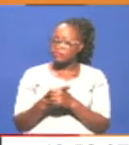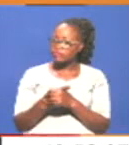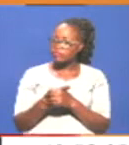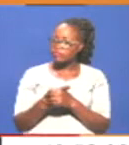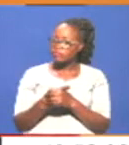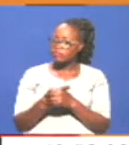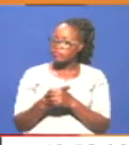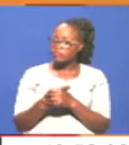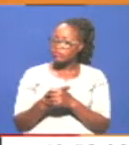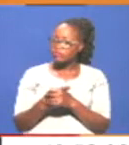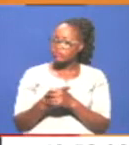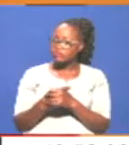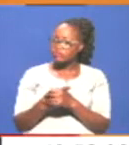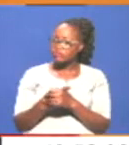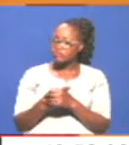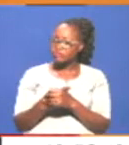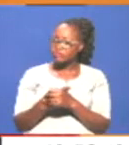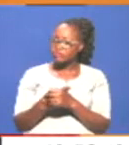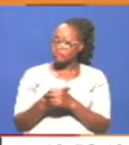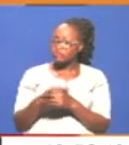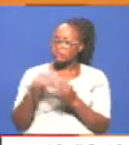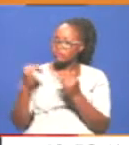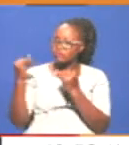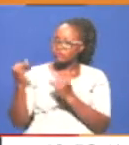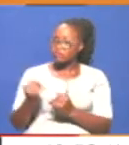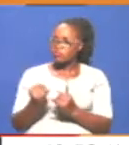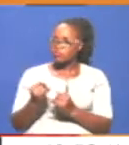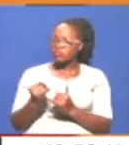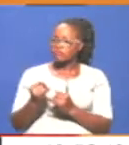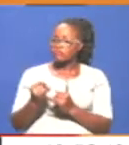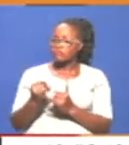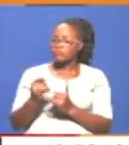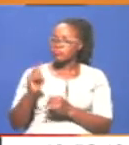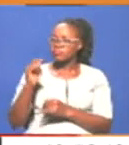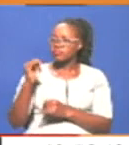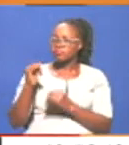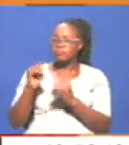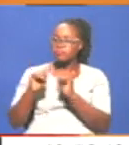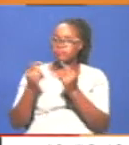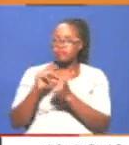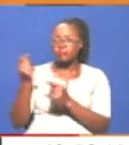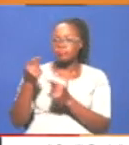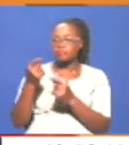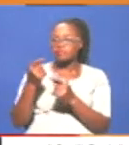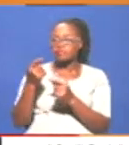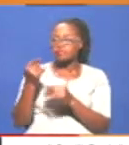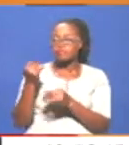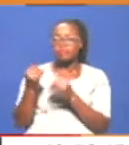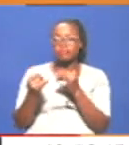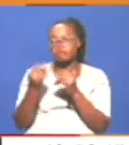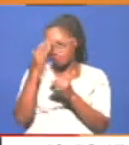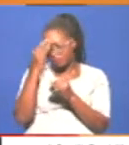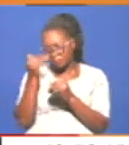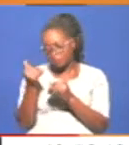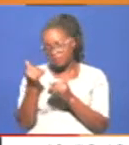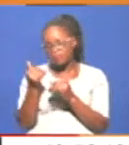Chess Kenya had to actually close the invitation within a day of actually making that announcement, because the feedback was so